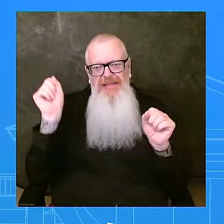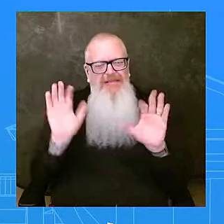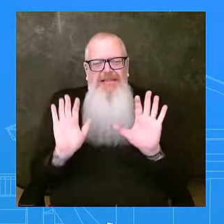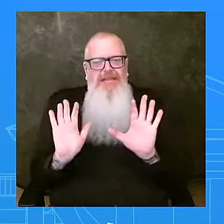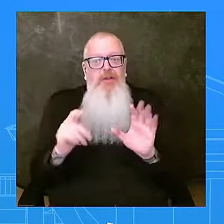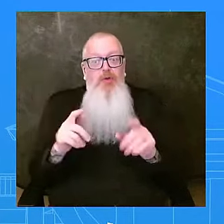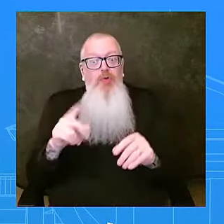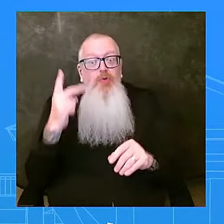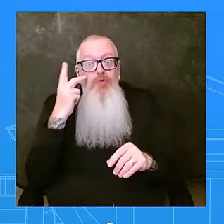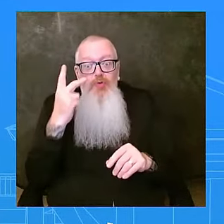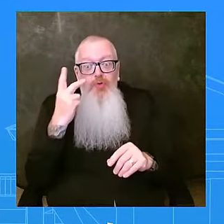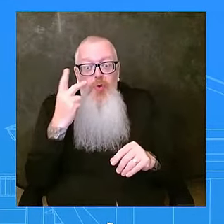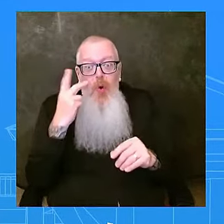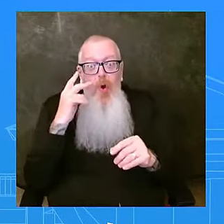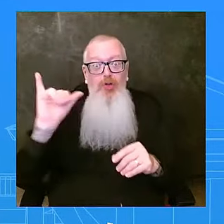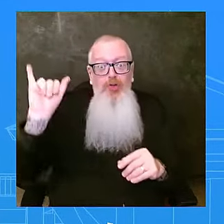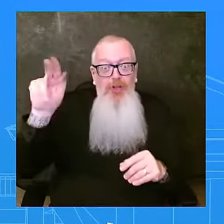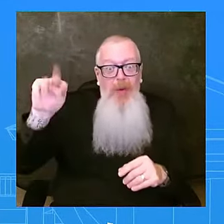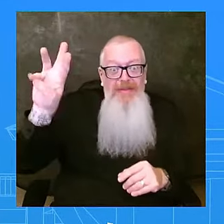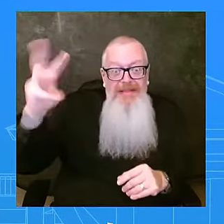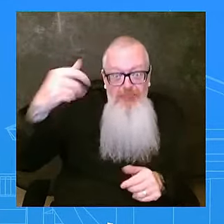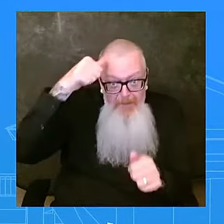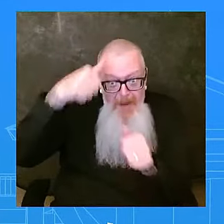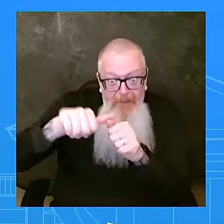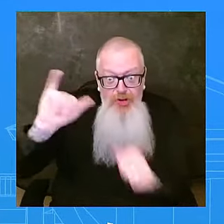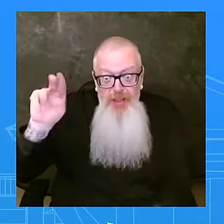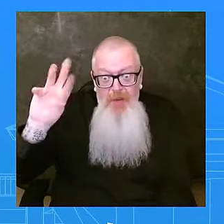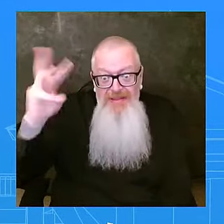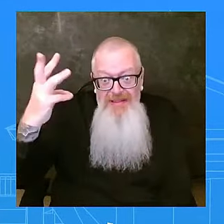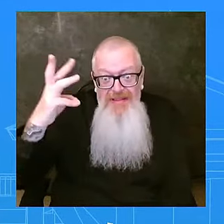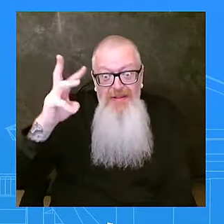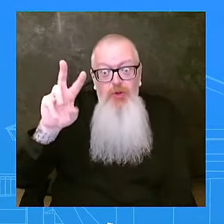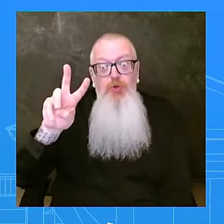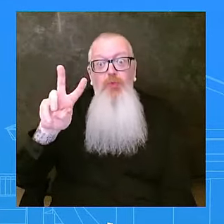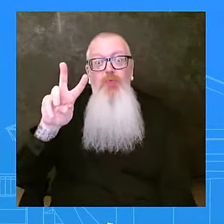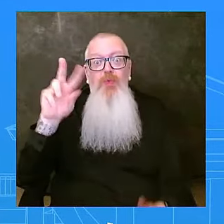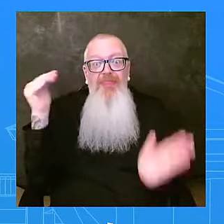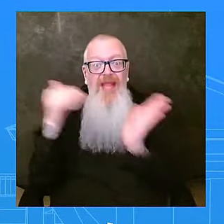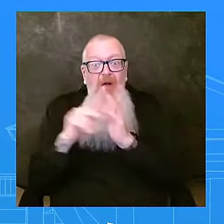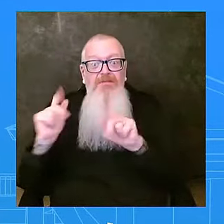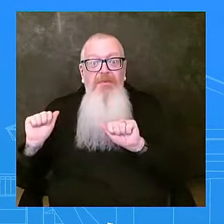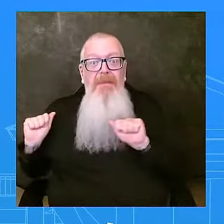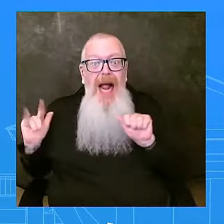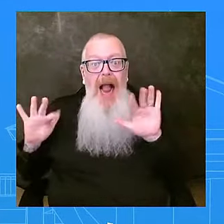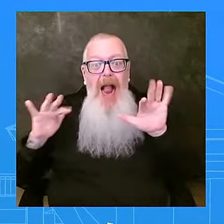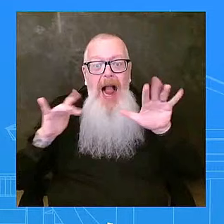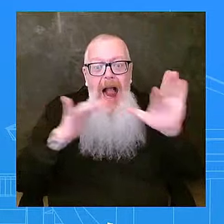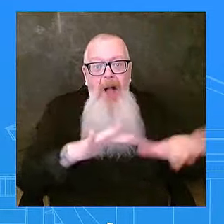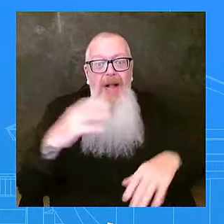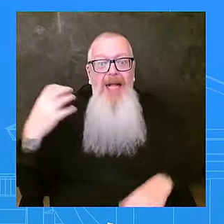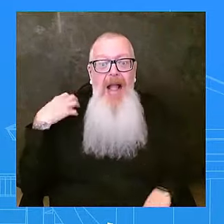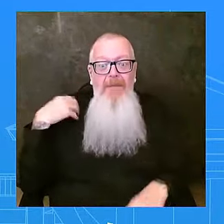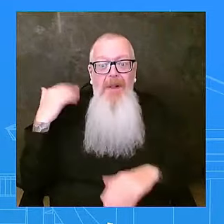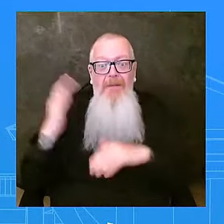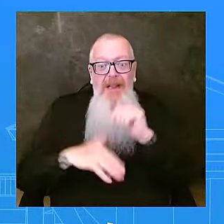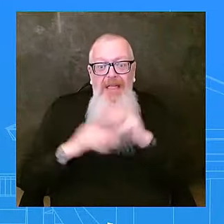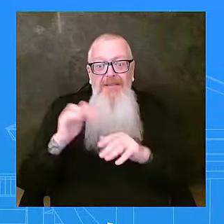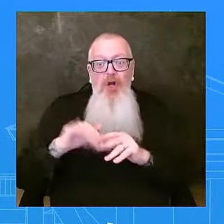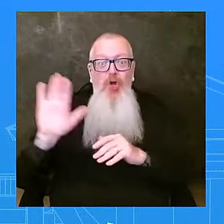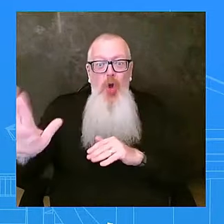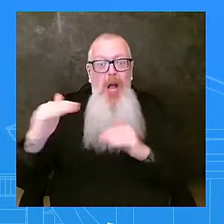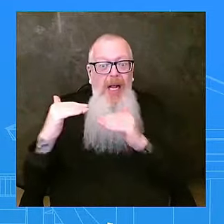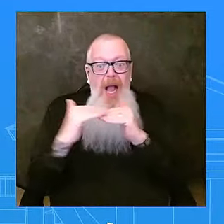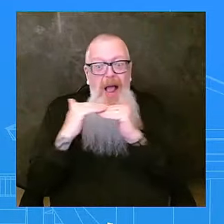2021. 2,000 people went to the Capitol. You all, some of your colleagues reported on this. Some of your colleagues were